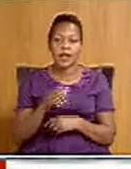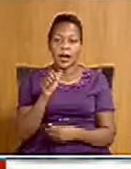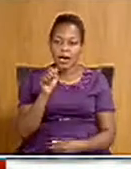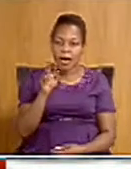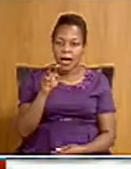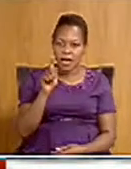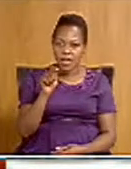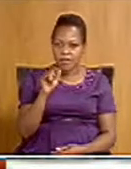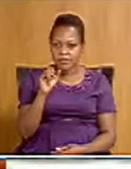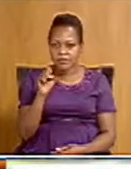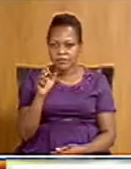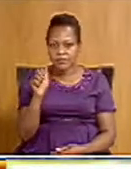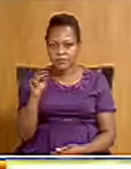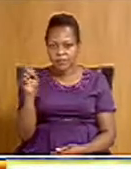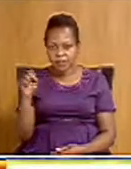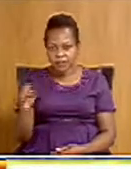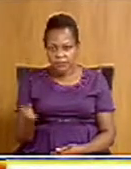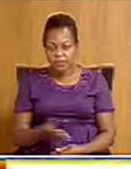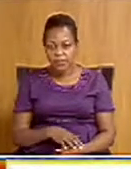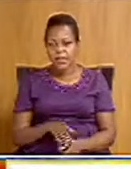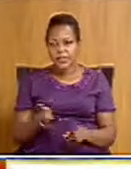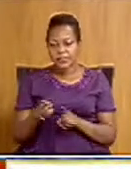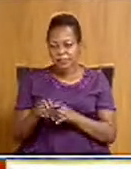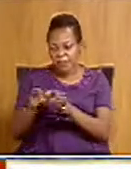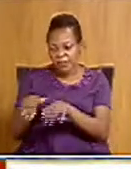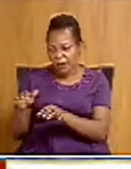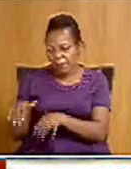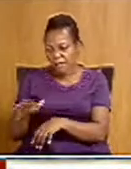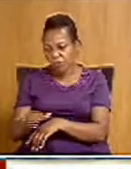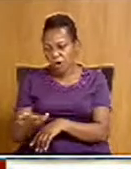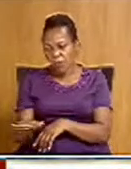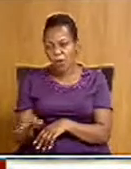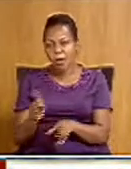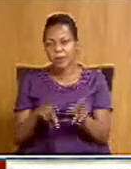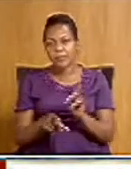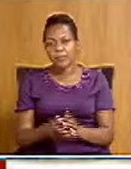the artisans, and the peasants.